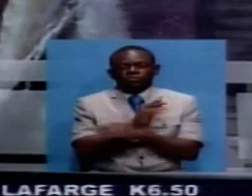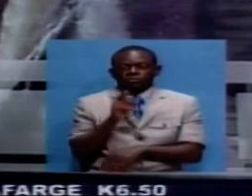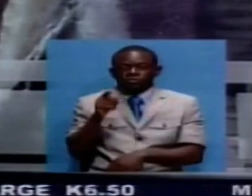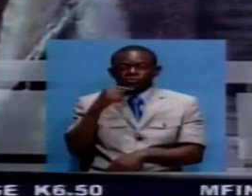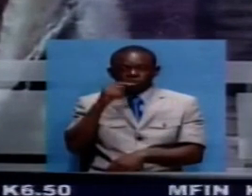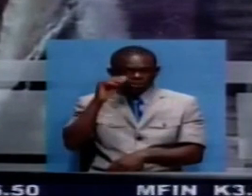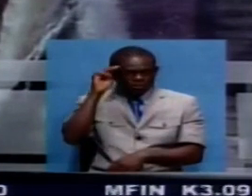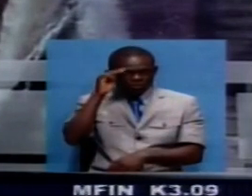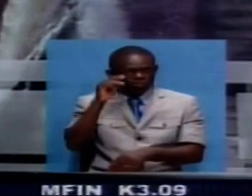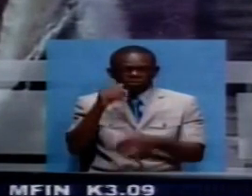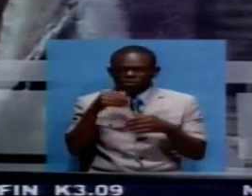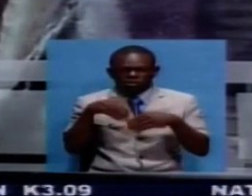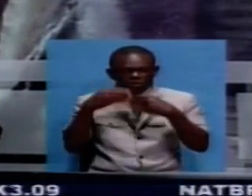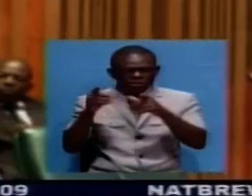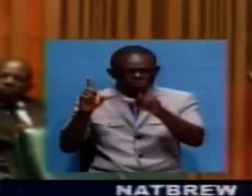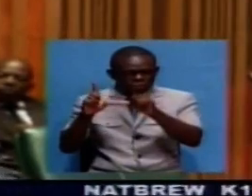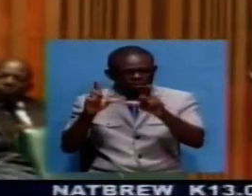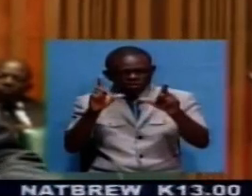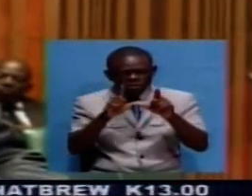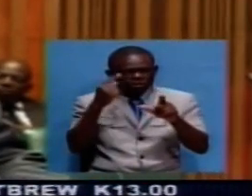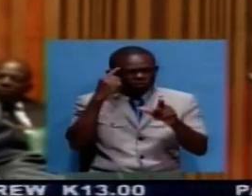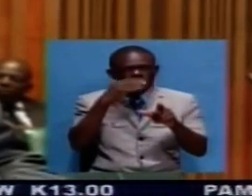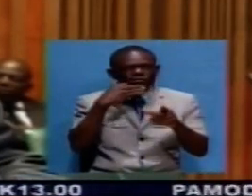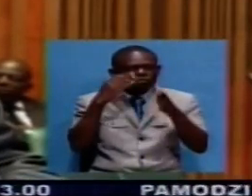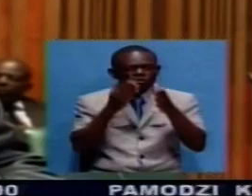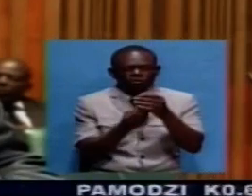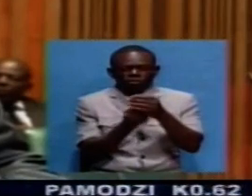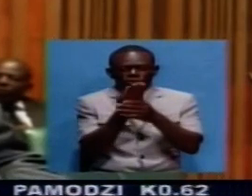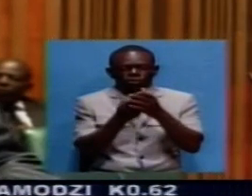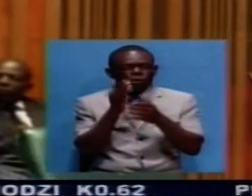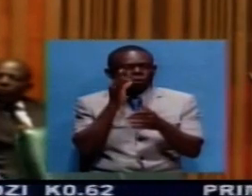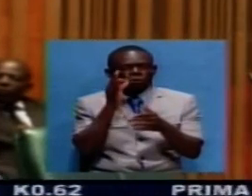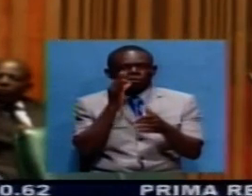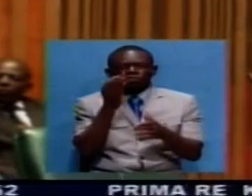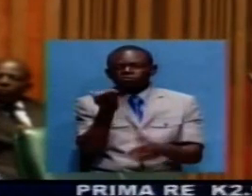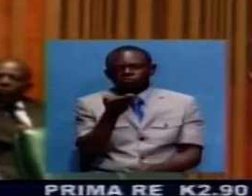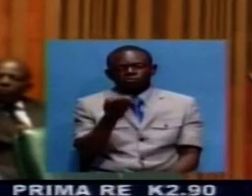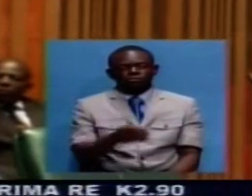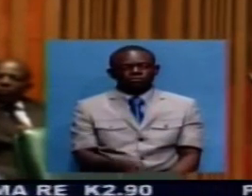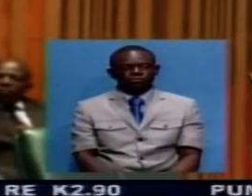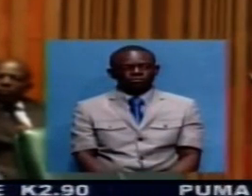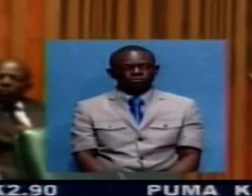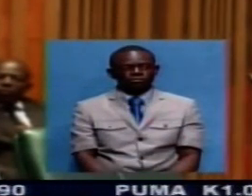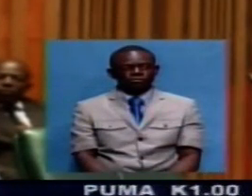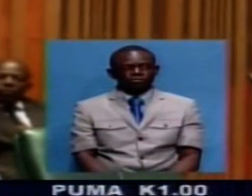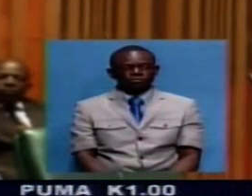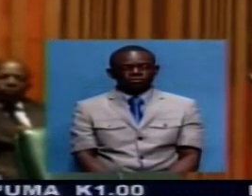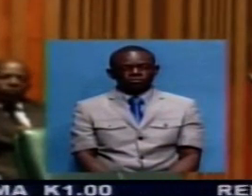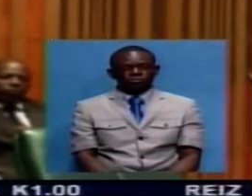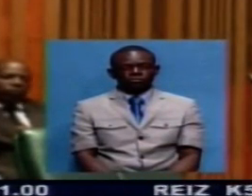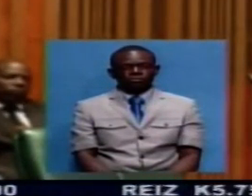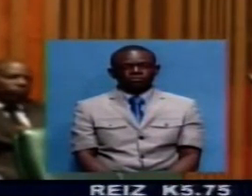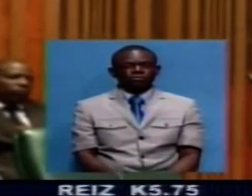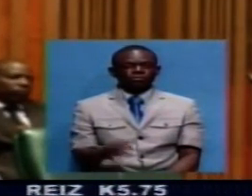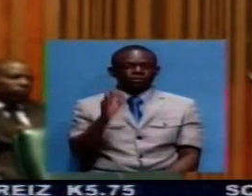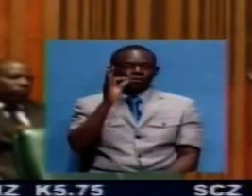the cultivation of marijuana. Should we take the risk of wanton cultivation of marijuana with the drastic negative potential it